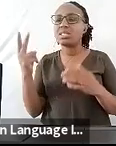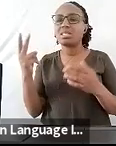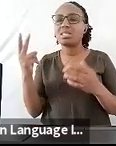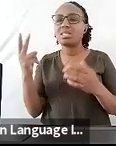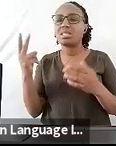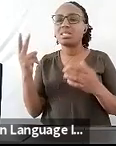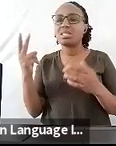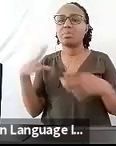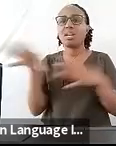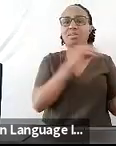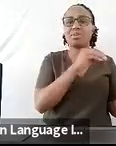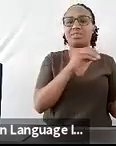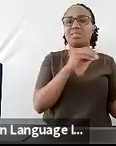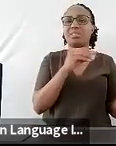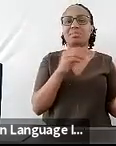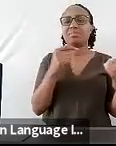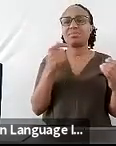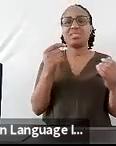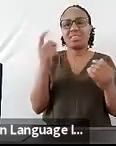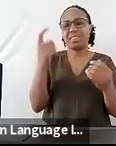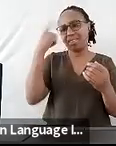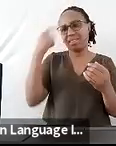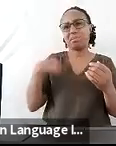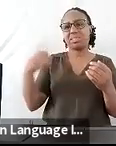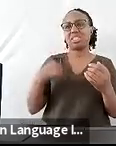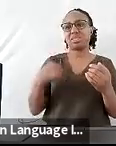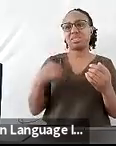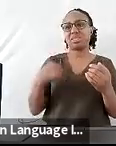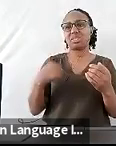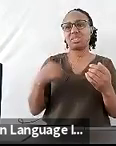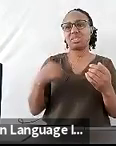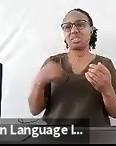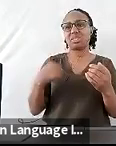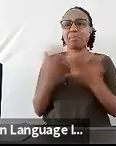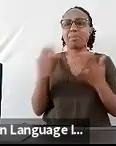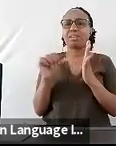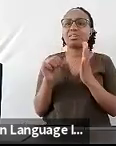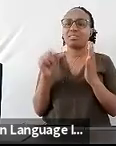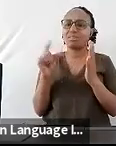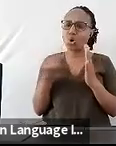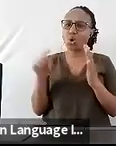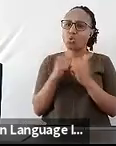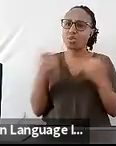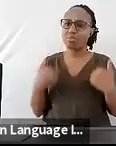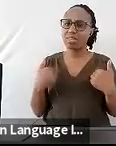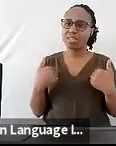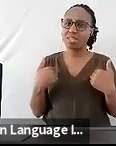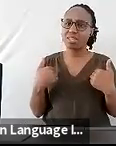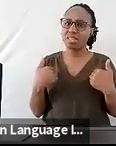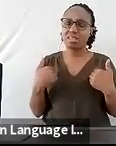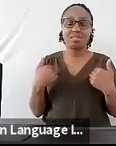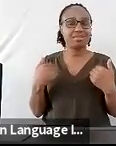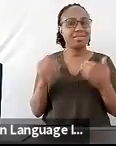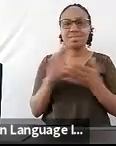me. And there's nothing wrong with you. There's just all of the roads are the world